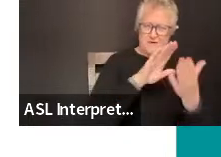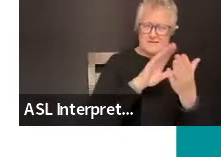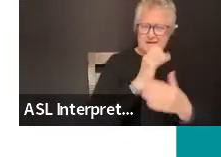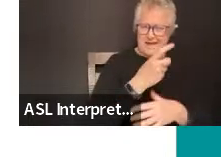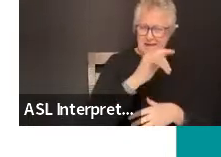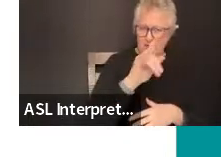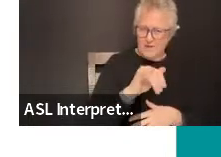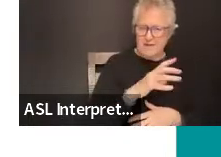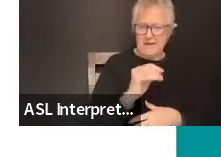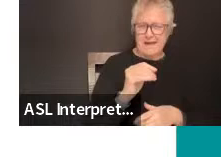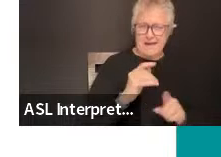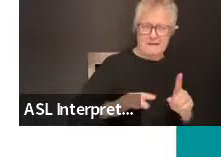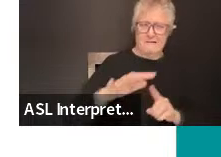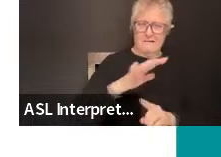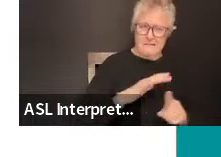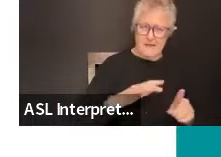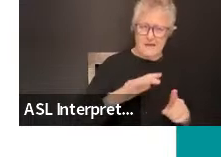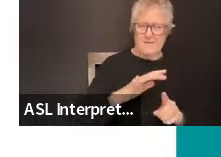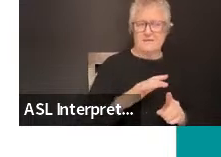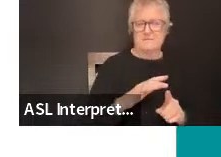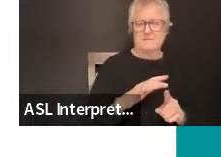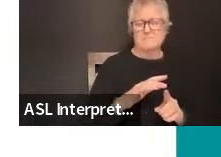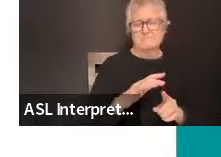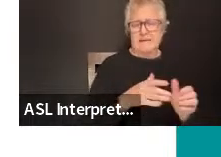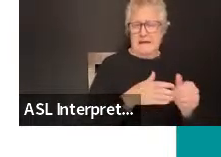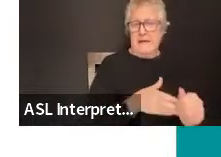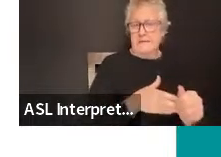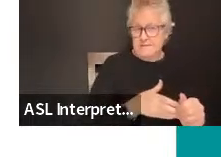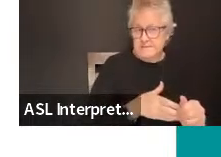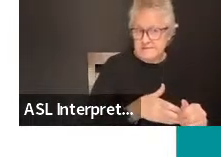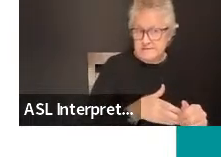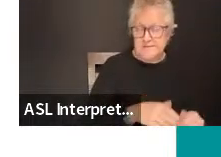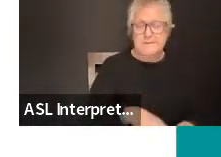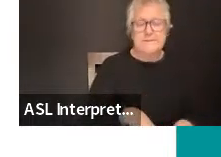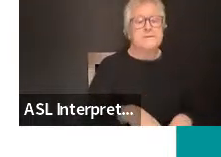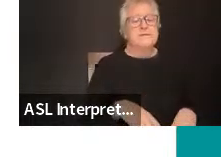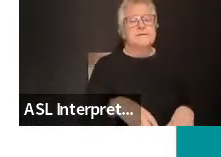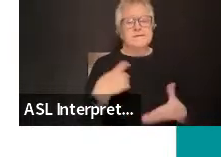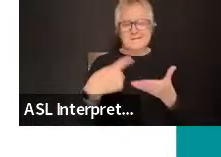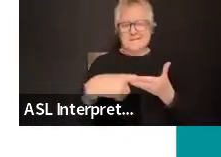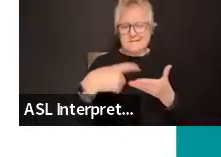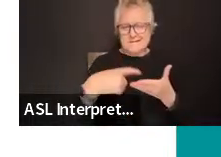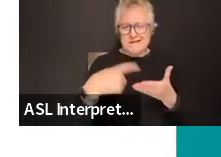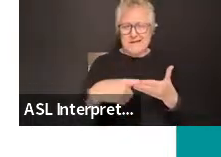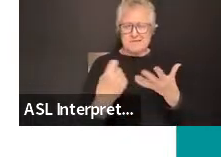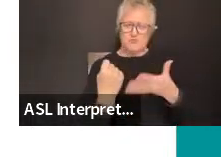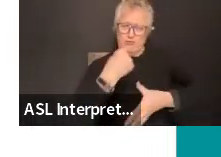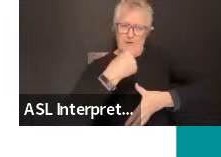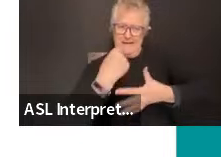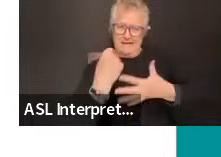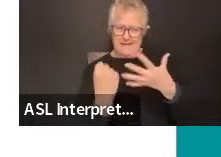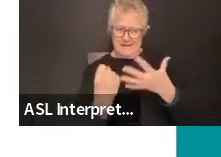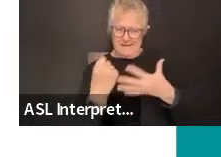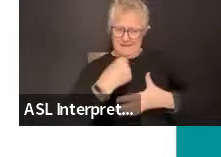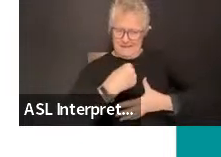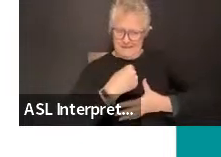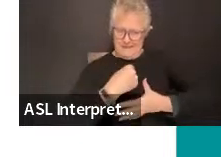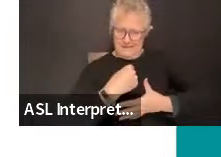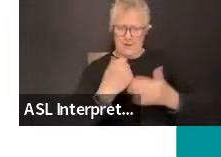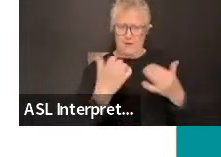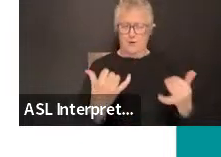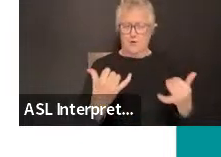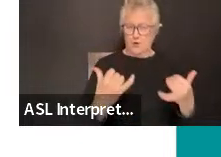in terms of priority and impact, explore the future of communities in the program area after